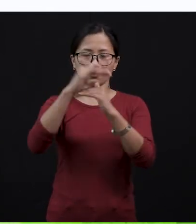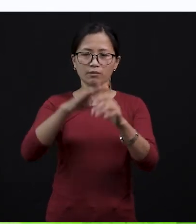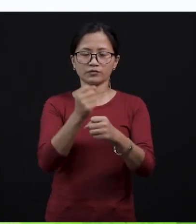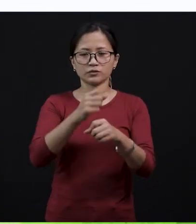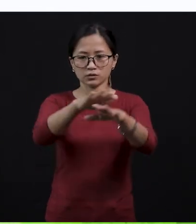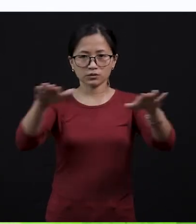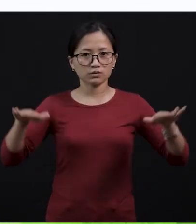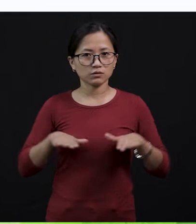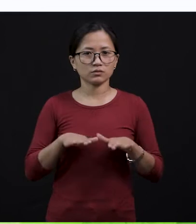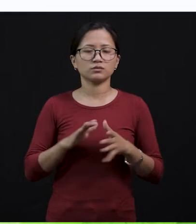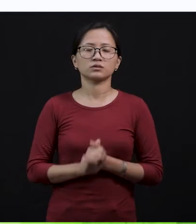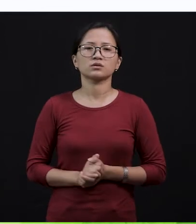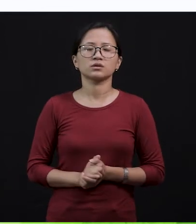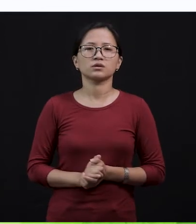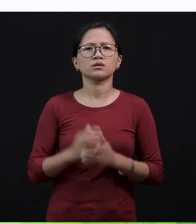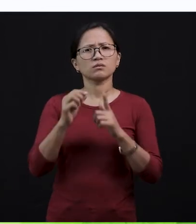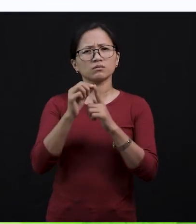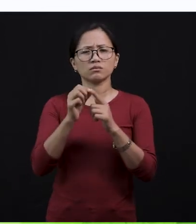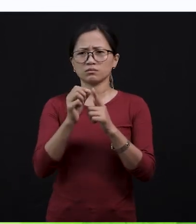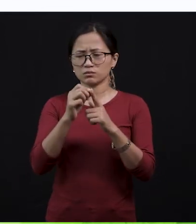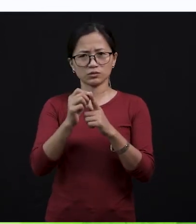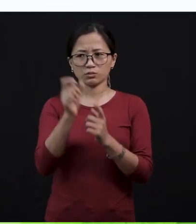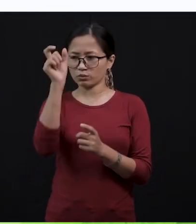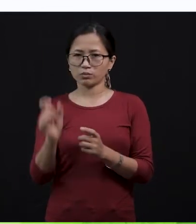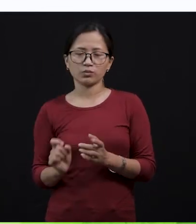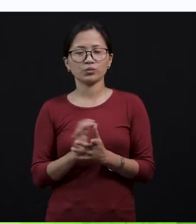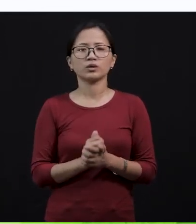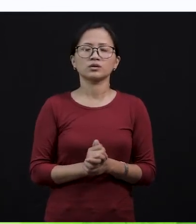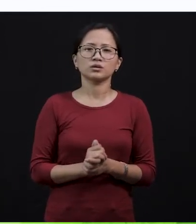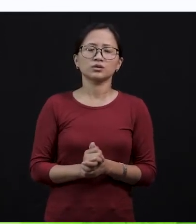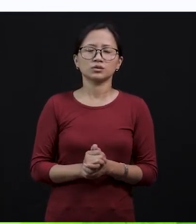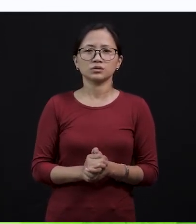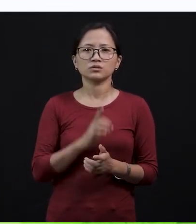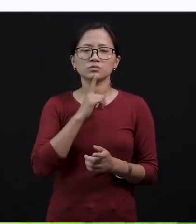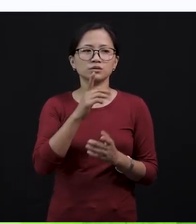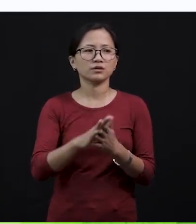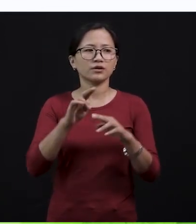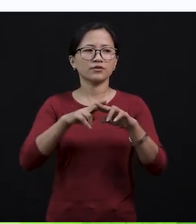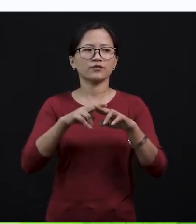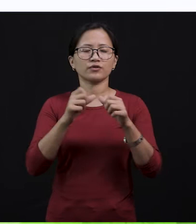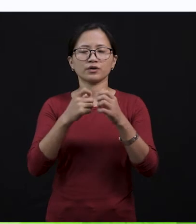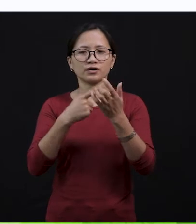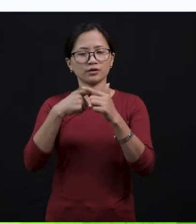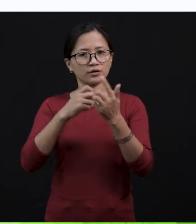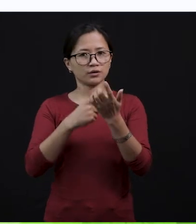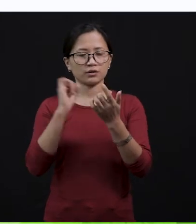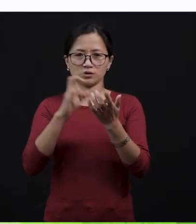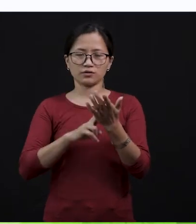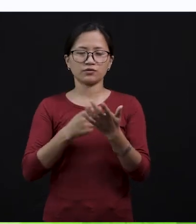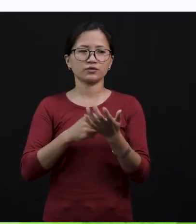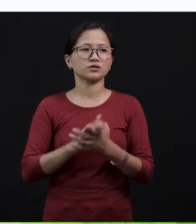since he has this ability, the poet said that even a fakir would stare in